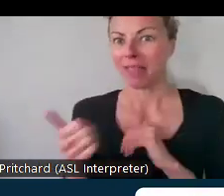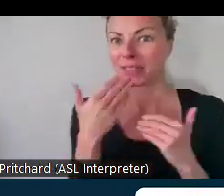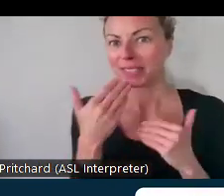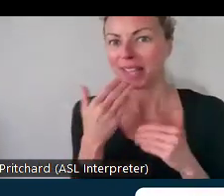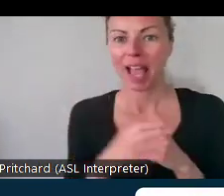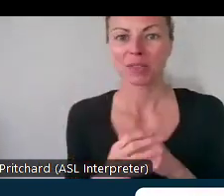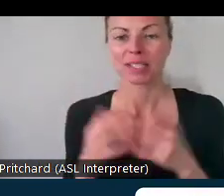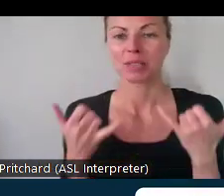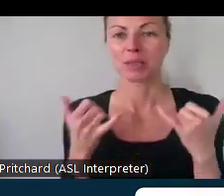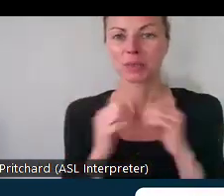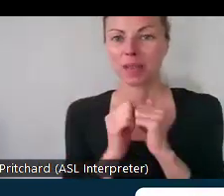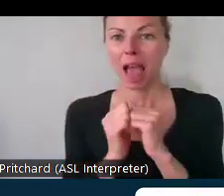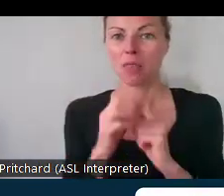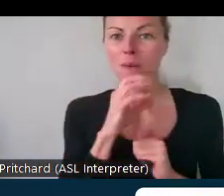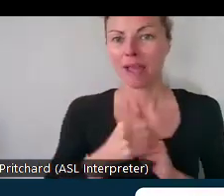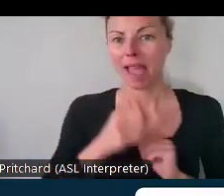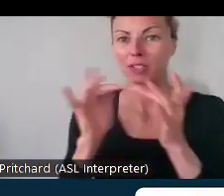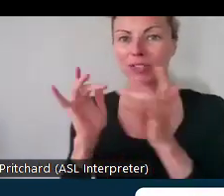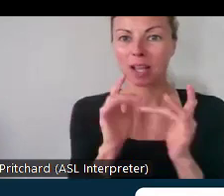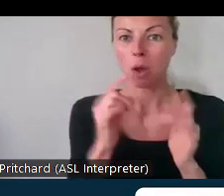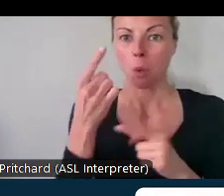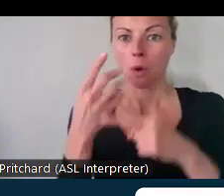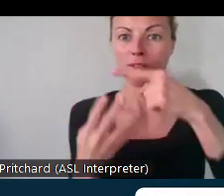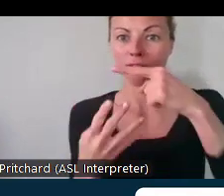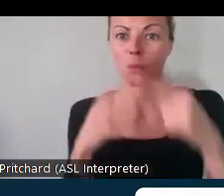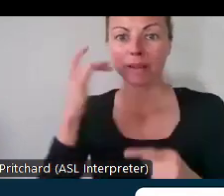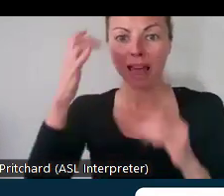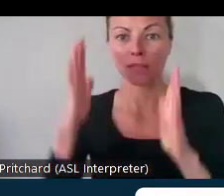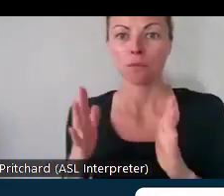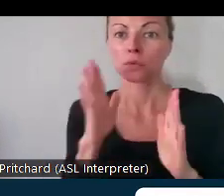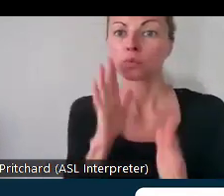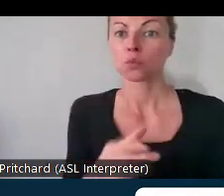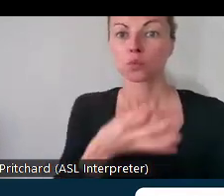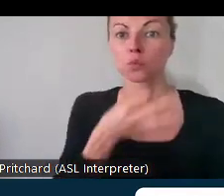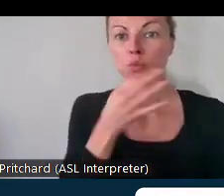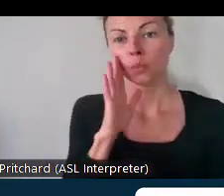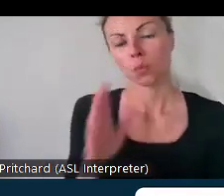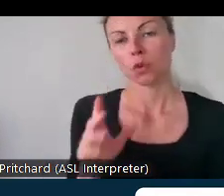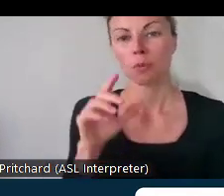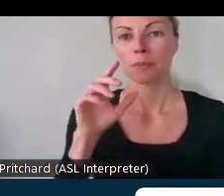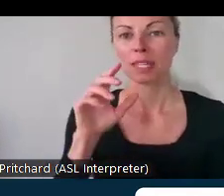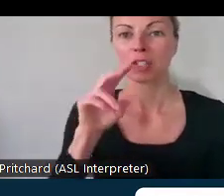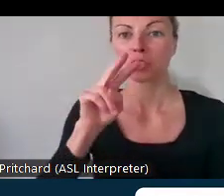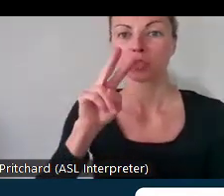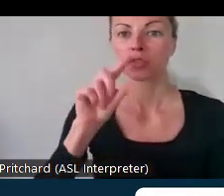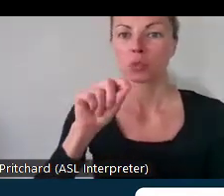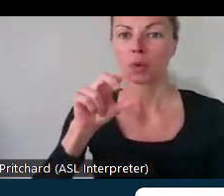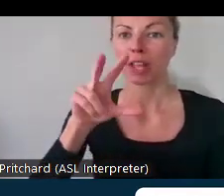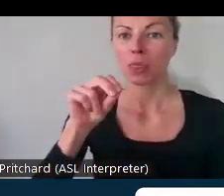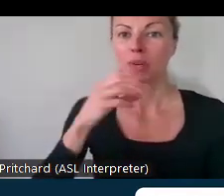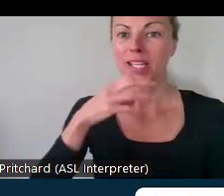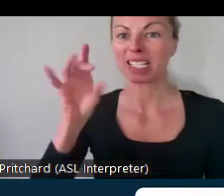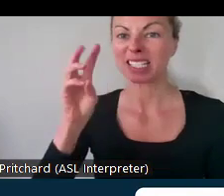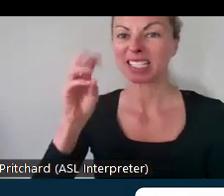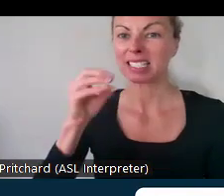an aging network for 1 in 4 Californians who will be age 60 or older by 2030. To start us off,